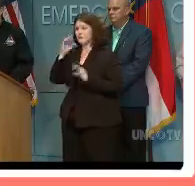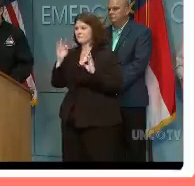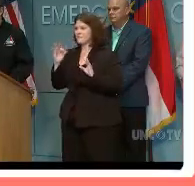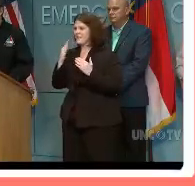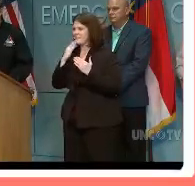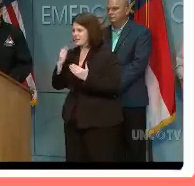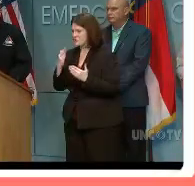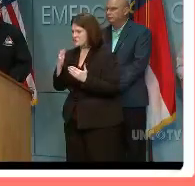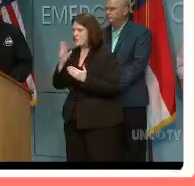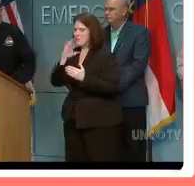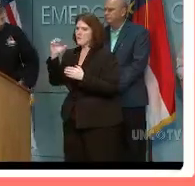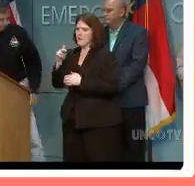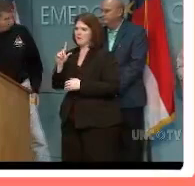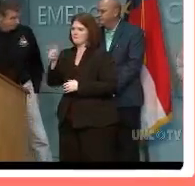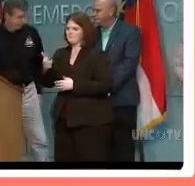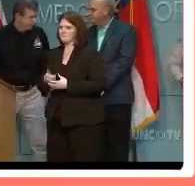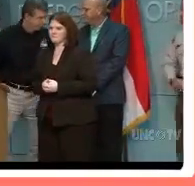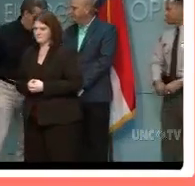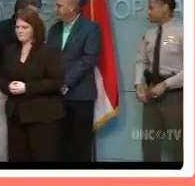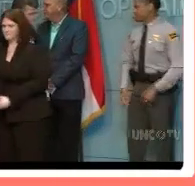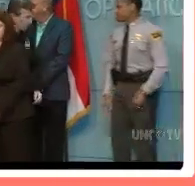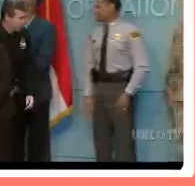Okay, thanks, guys. We'll be back.